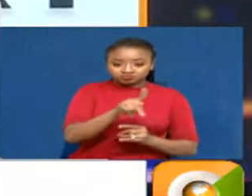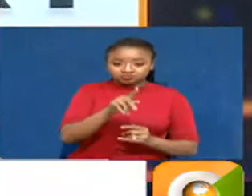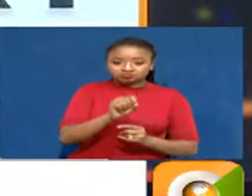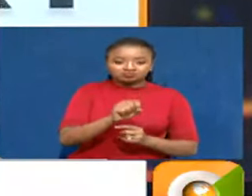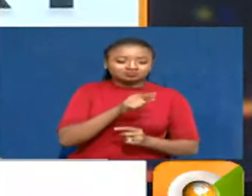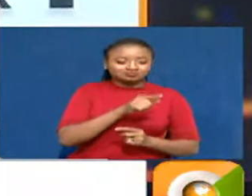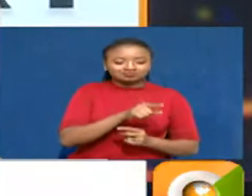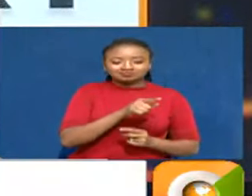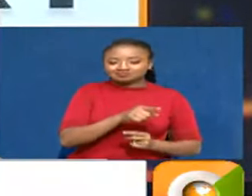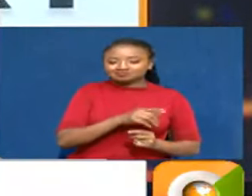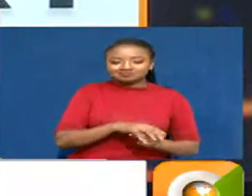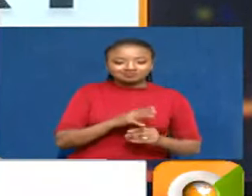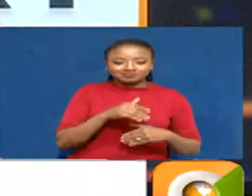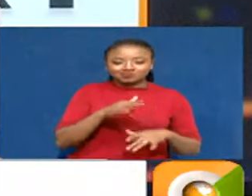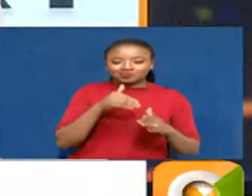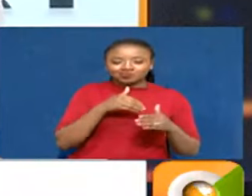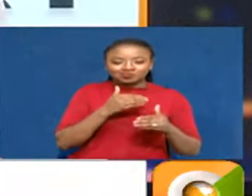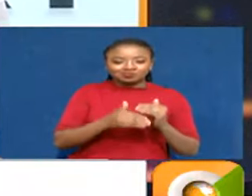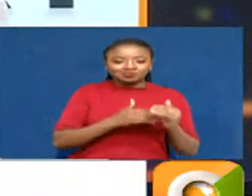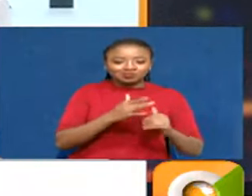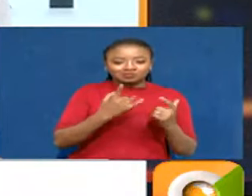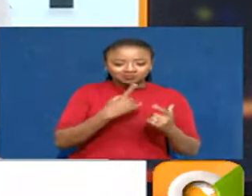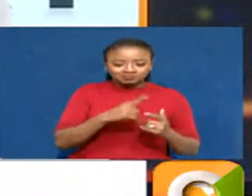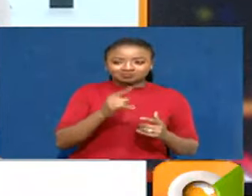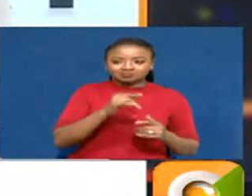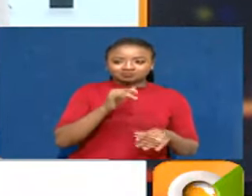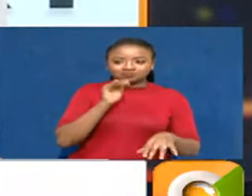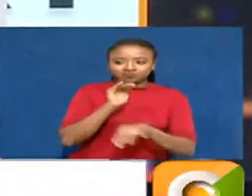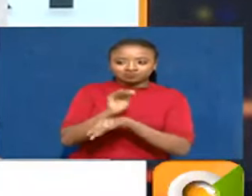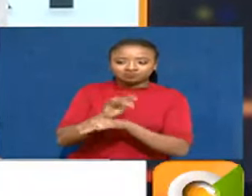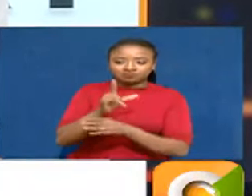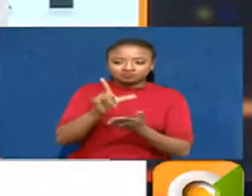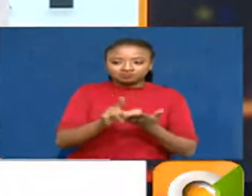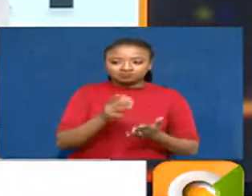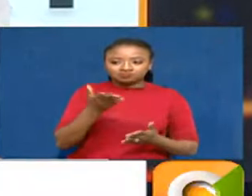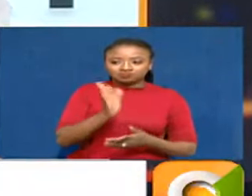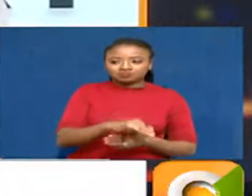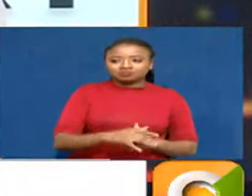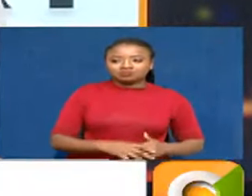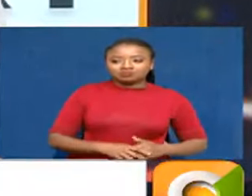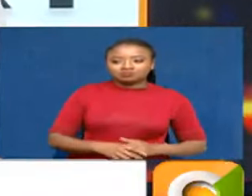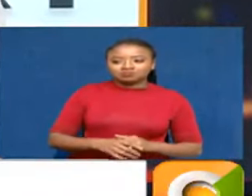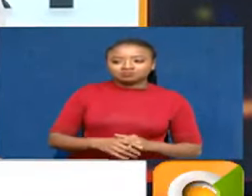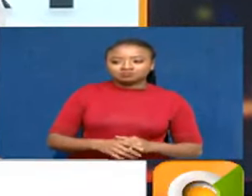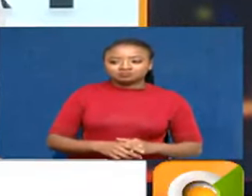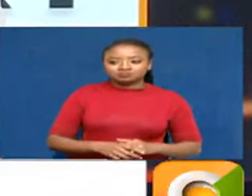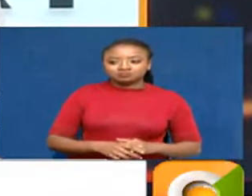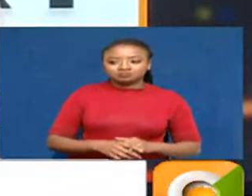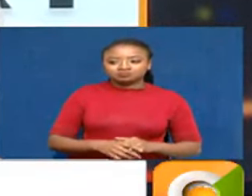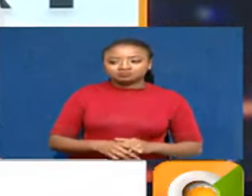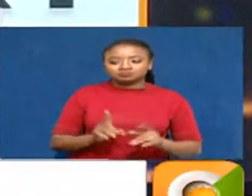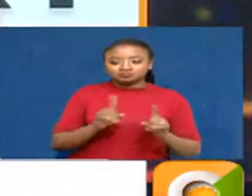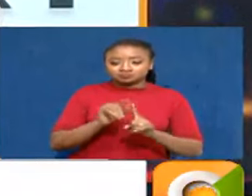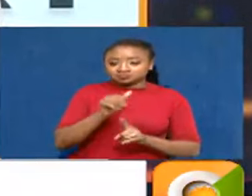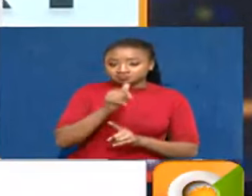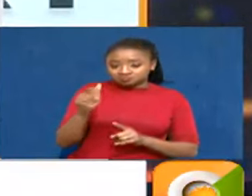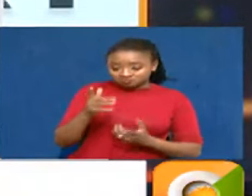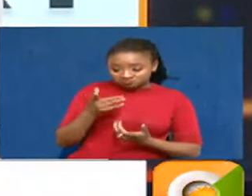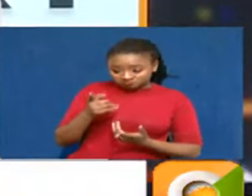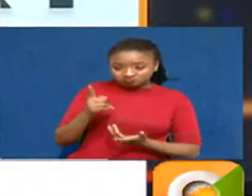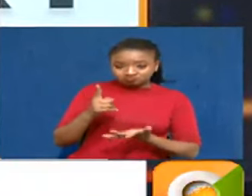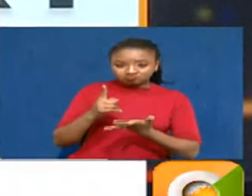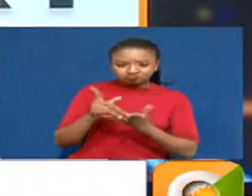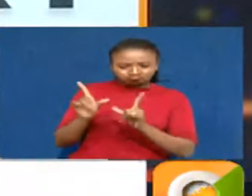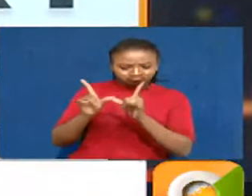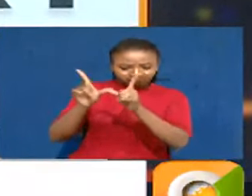getting money from the people they've given the loans is where the rubber meets the road. And there are those who are regulated and there are those who are